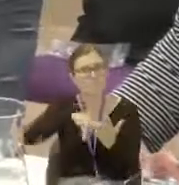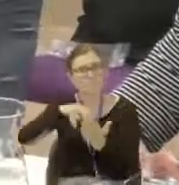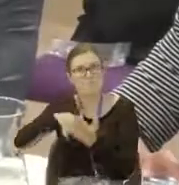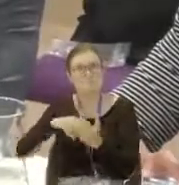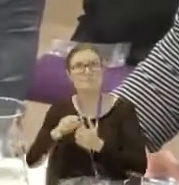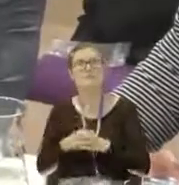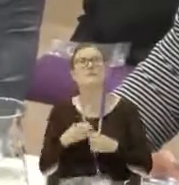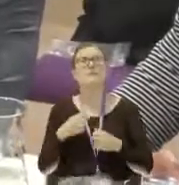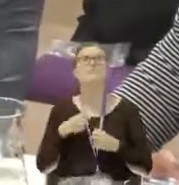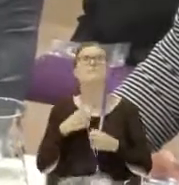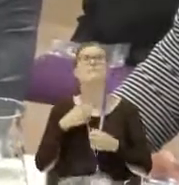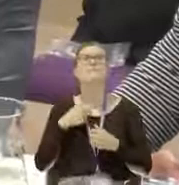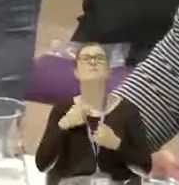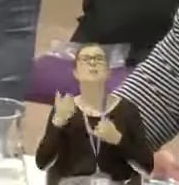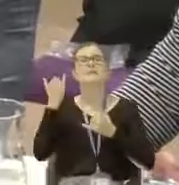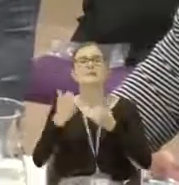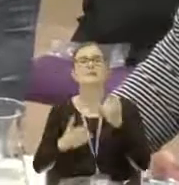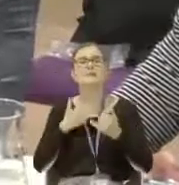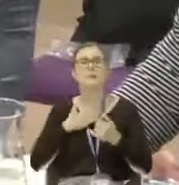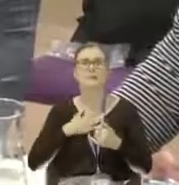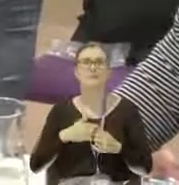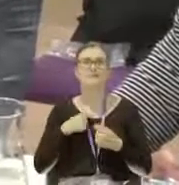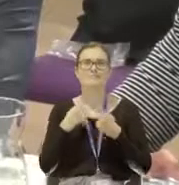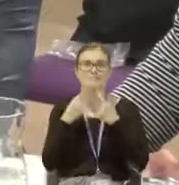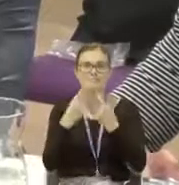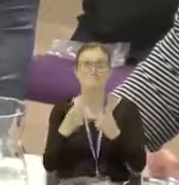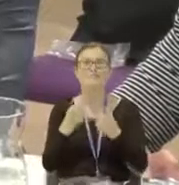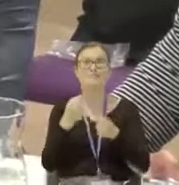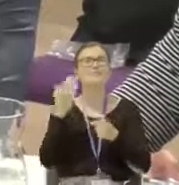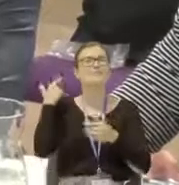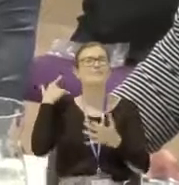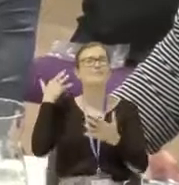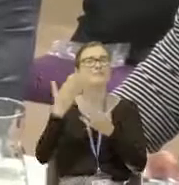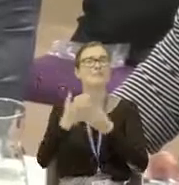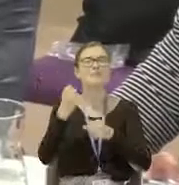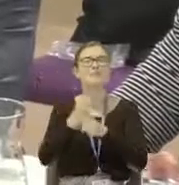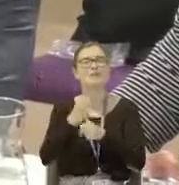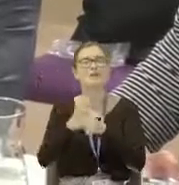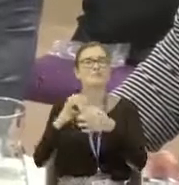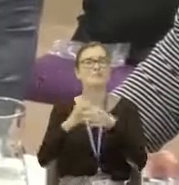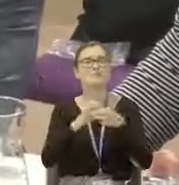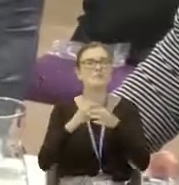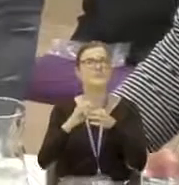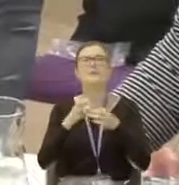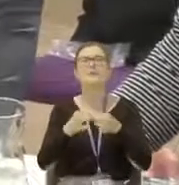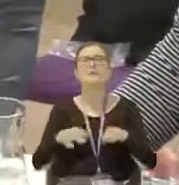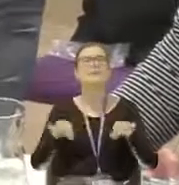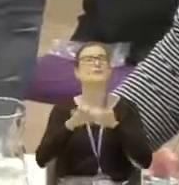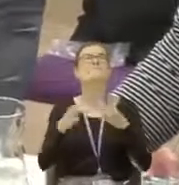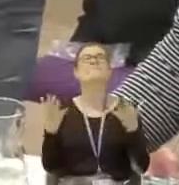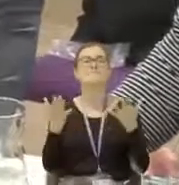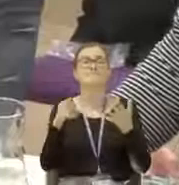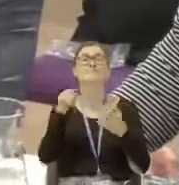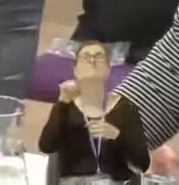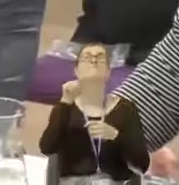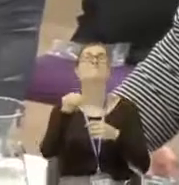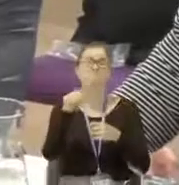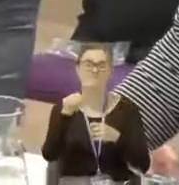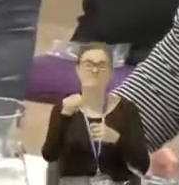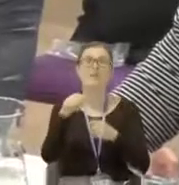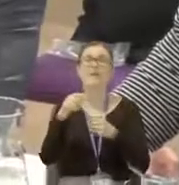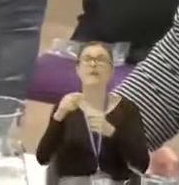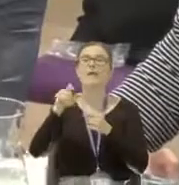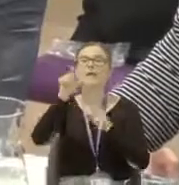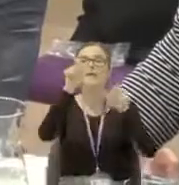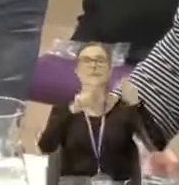research is here to work with local and regional governments and partners, nurturing alliances that can advocate and lead from the bottom